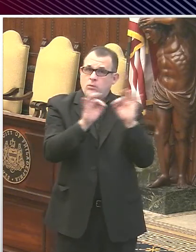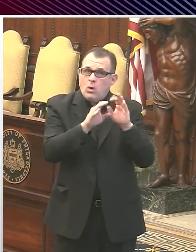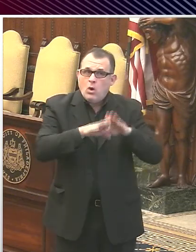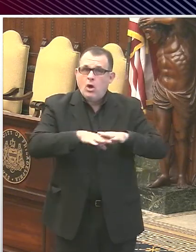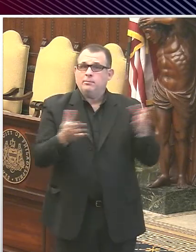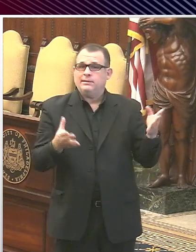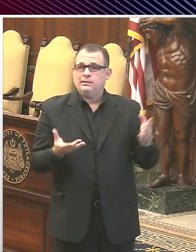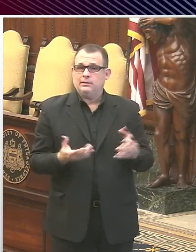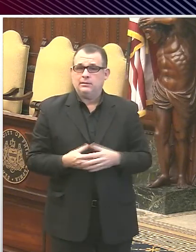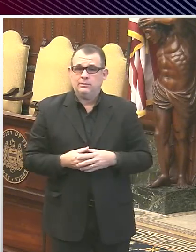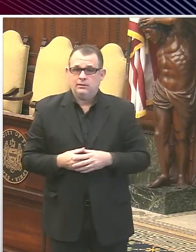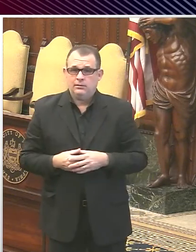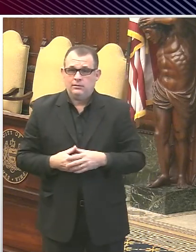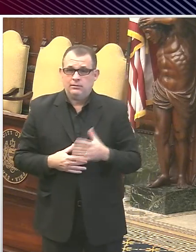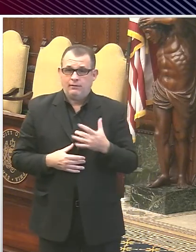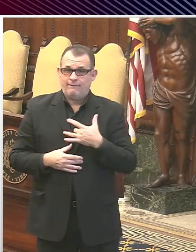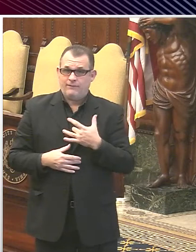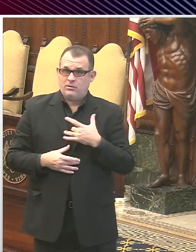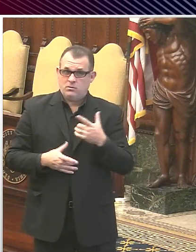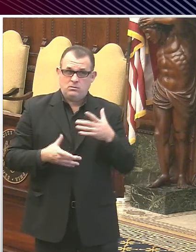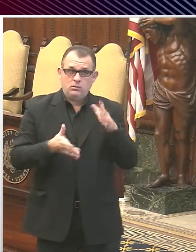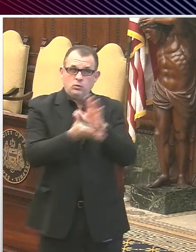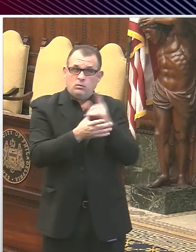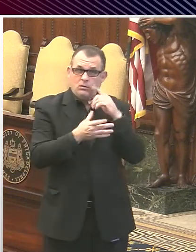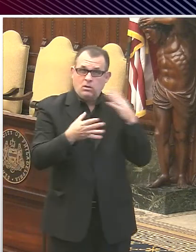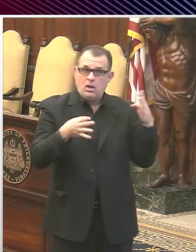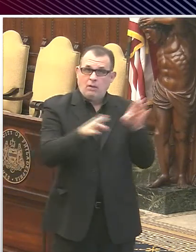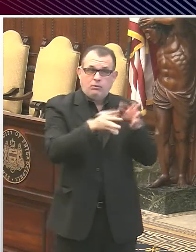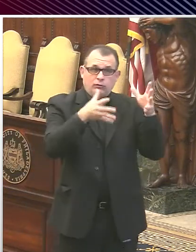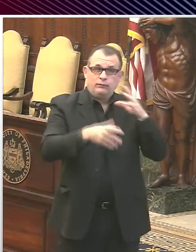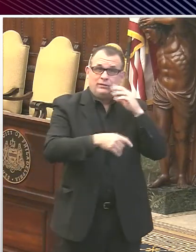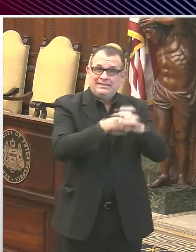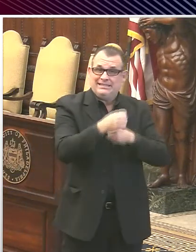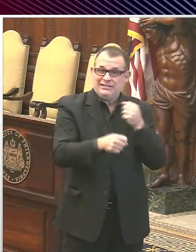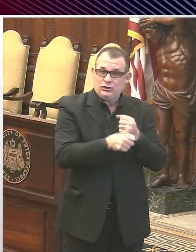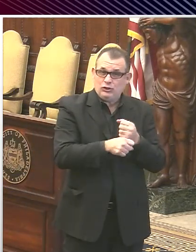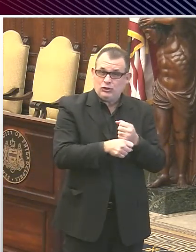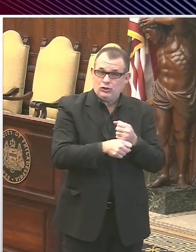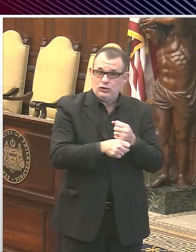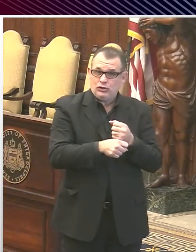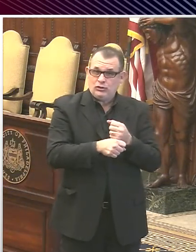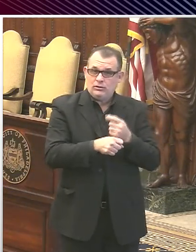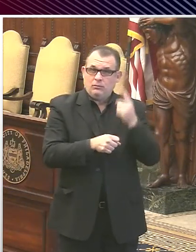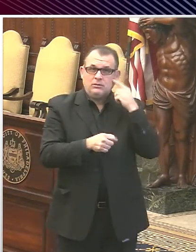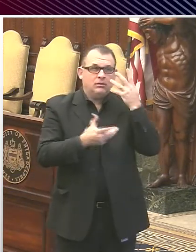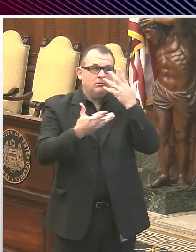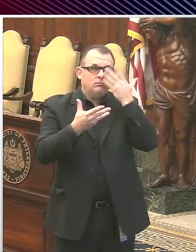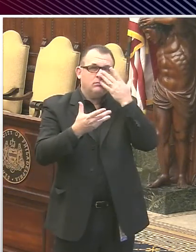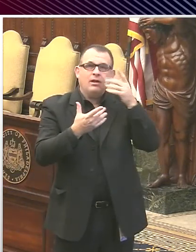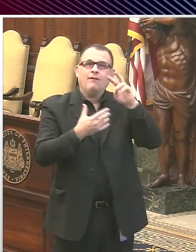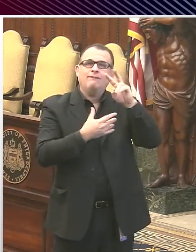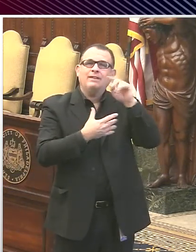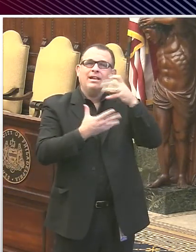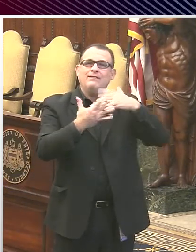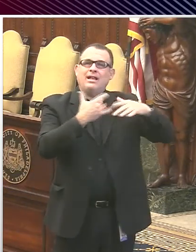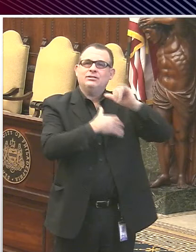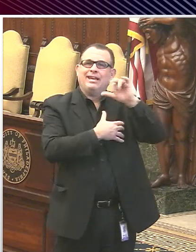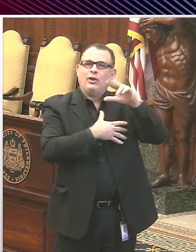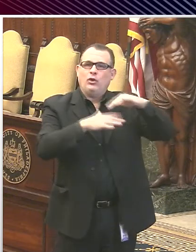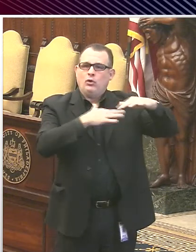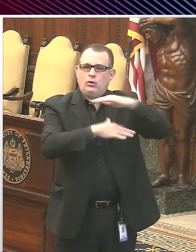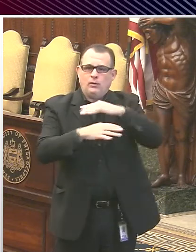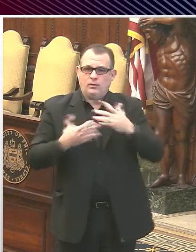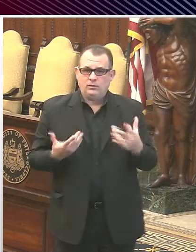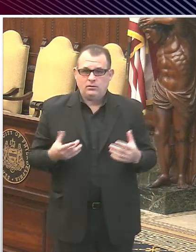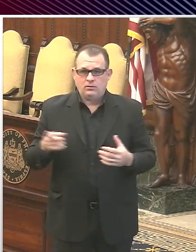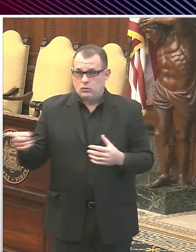the rest of the school year. And part of the reason is some of the ventilation issues that Dr. Farley was talking about. how much you're going to prioritize trying to get